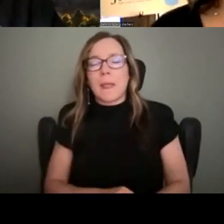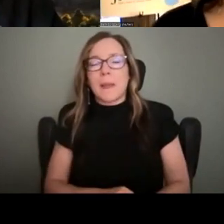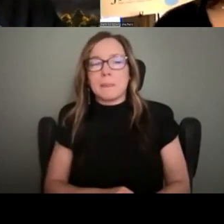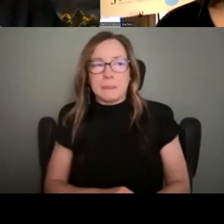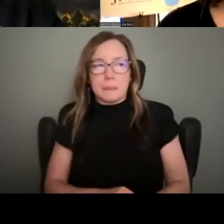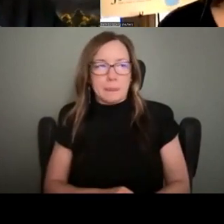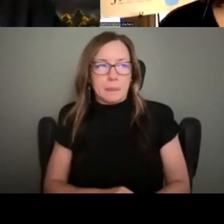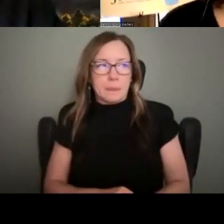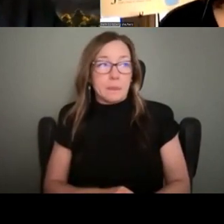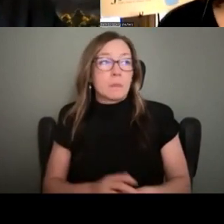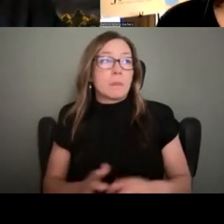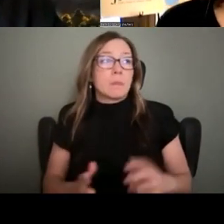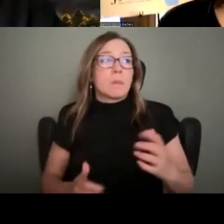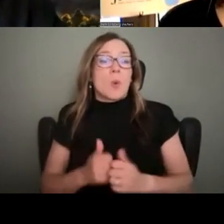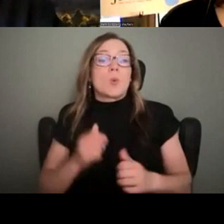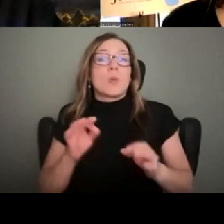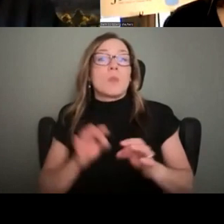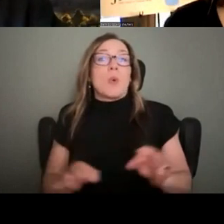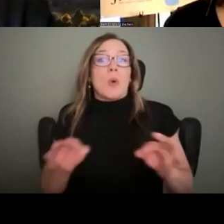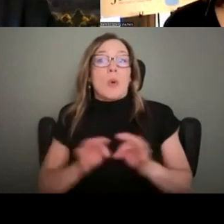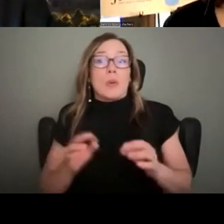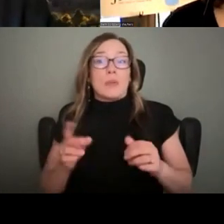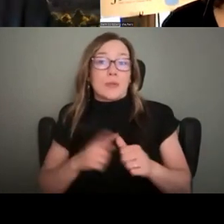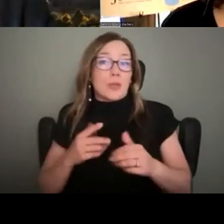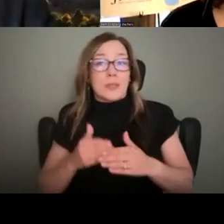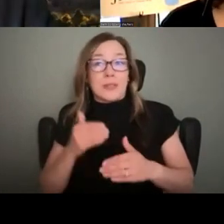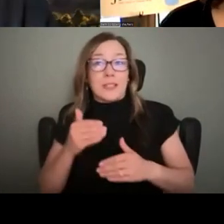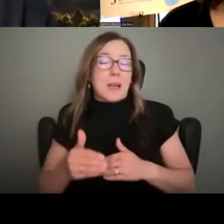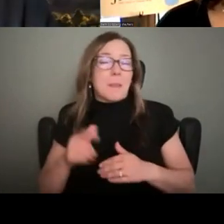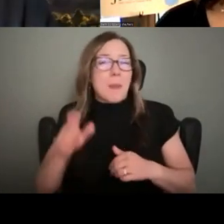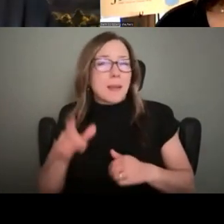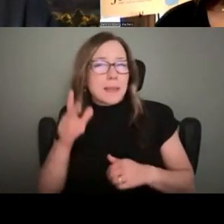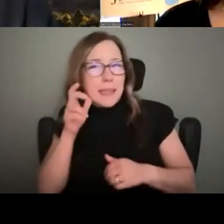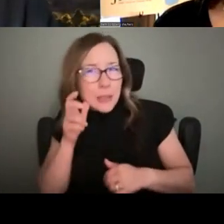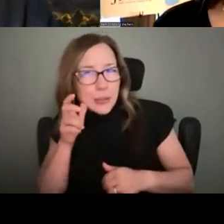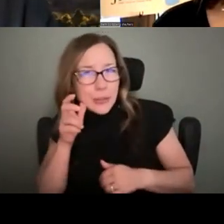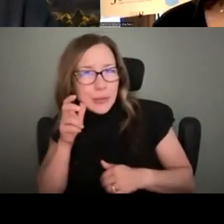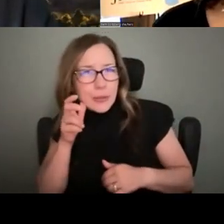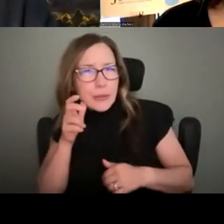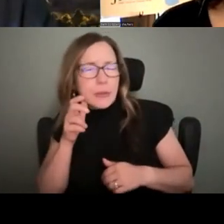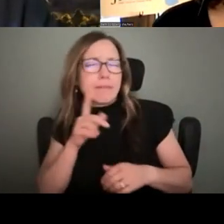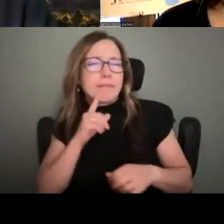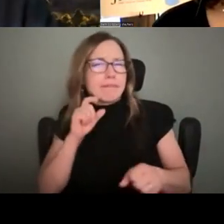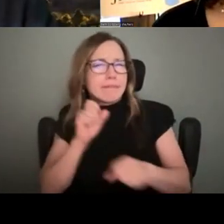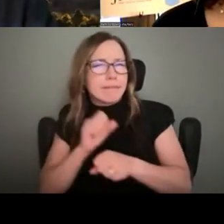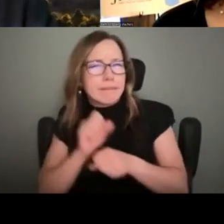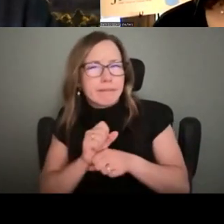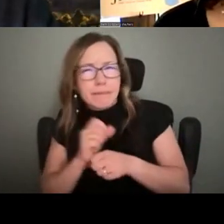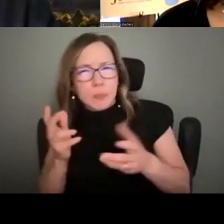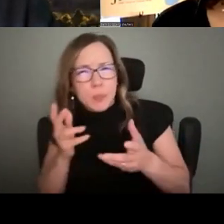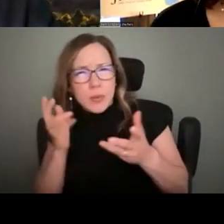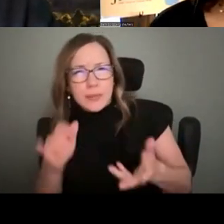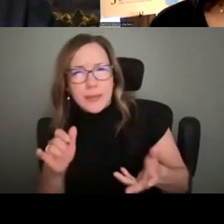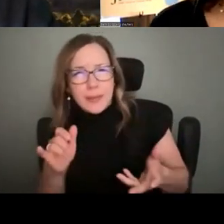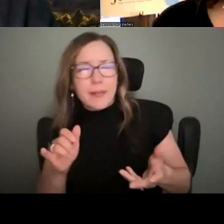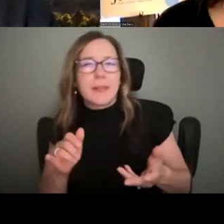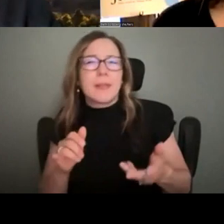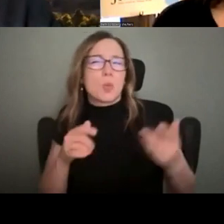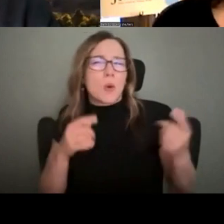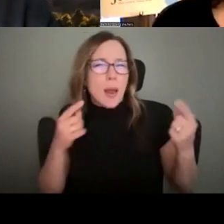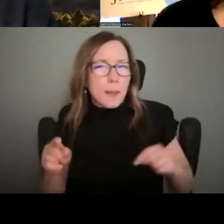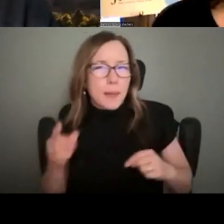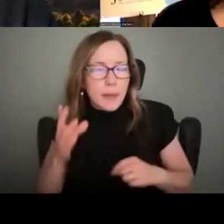the most important first step is that people have to hear about it and hear what it actually is, what happens there. And